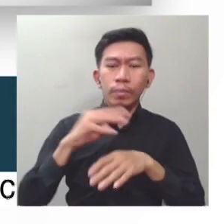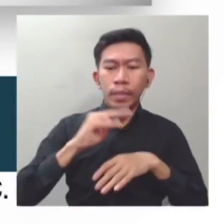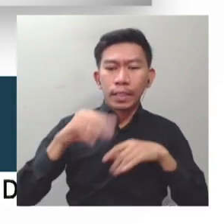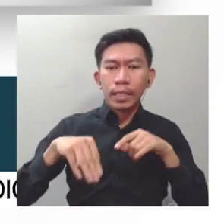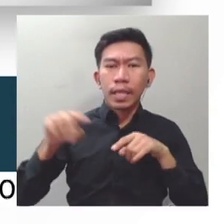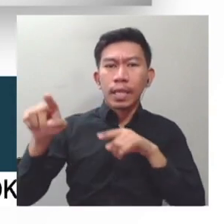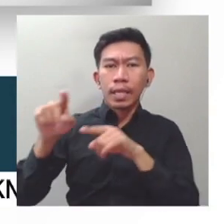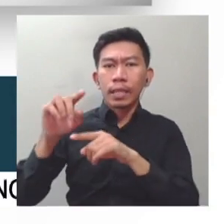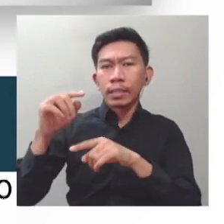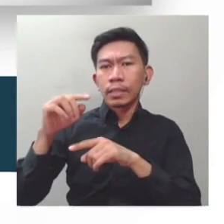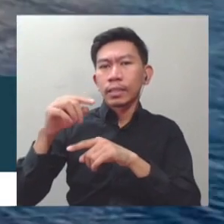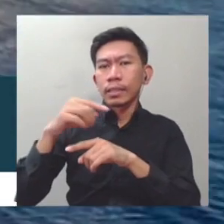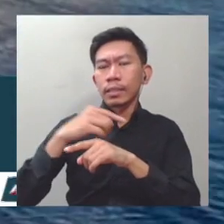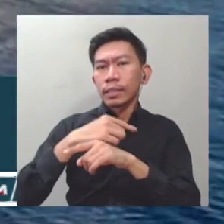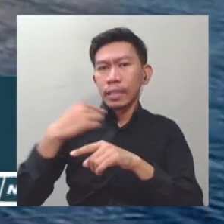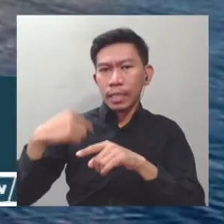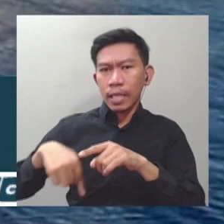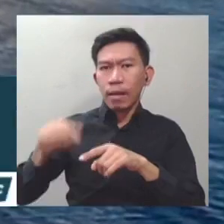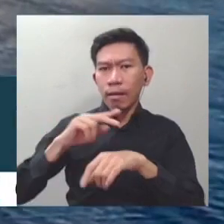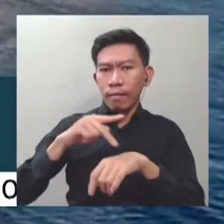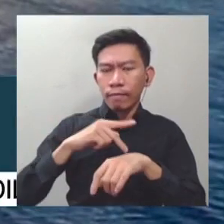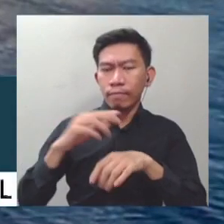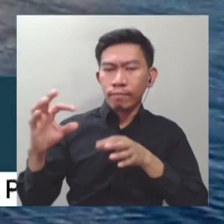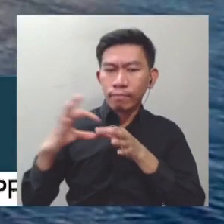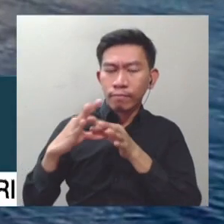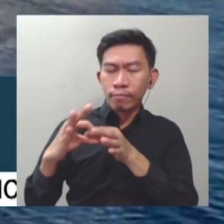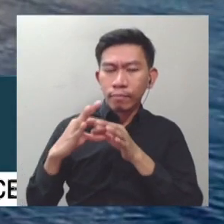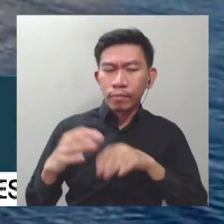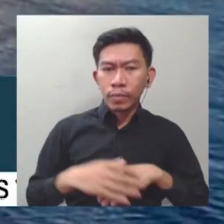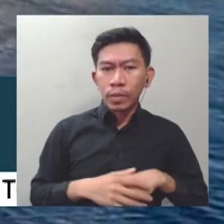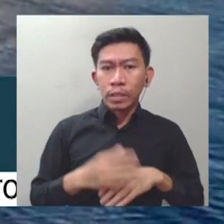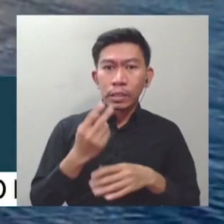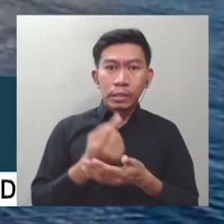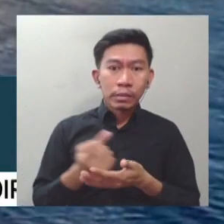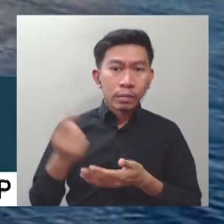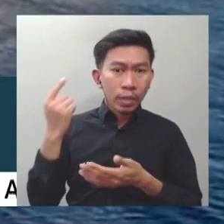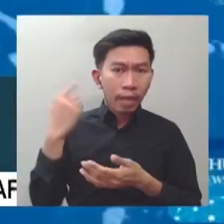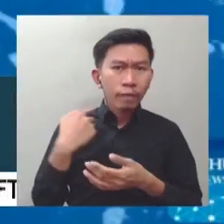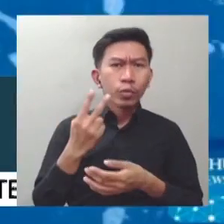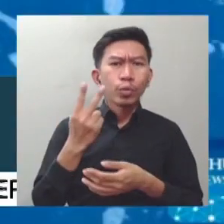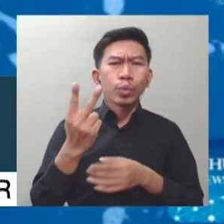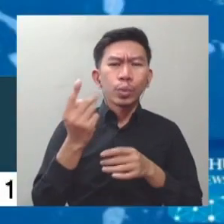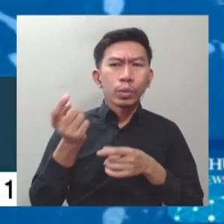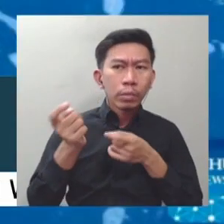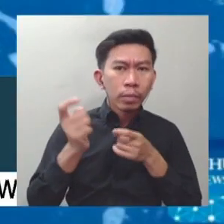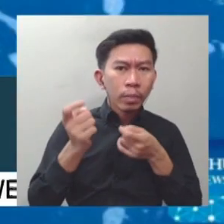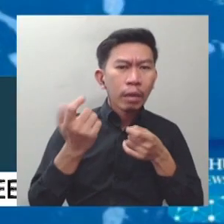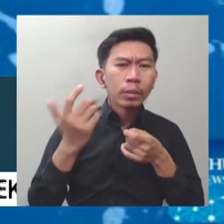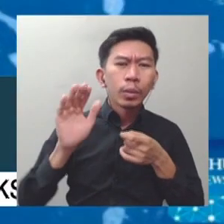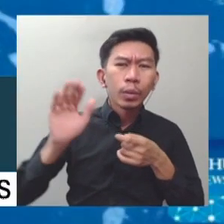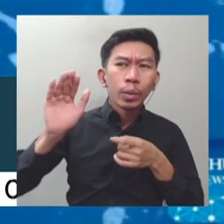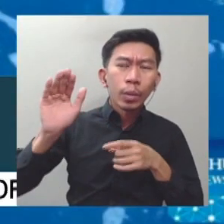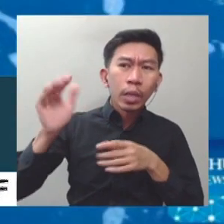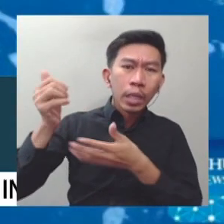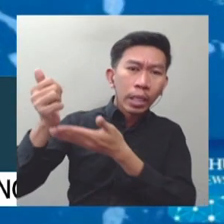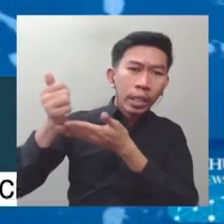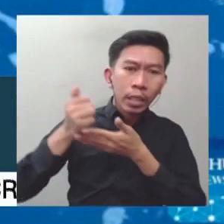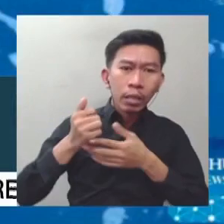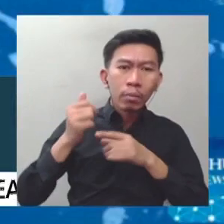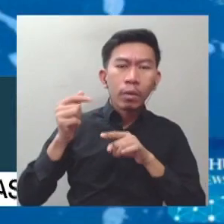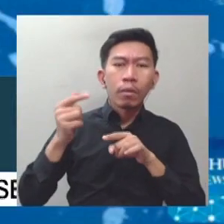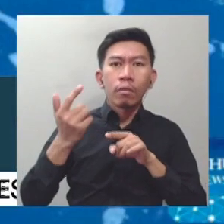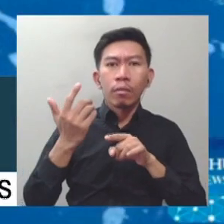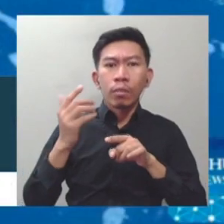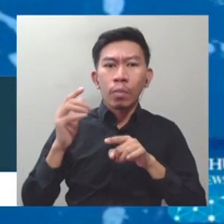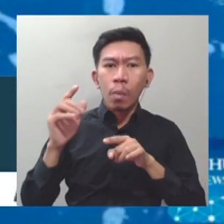Beijing. Last week, Chinese local media reported two Filipino fishermen sought help from the People's Liberation Army vessel after one of